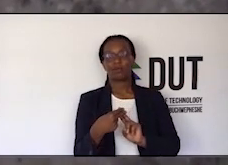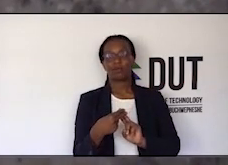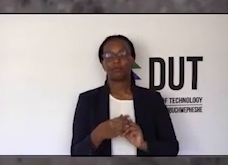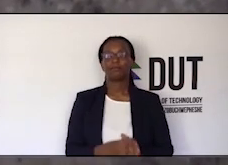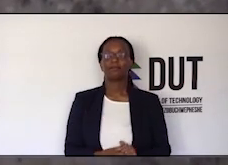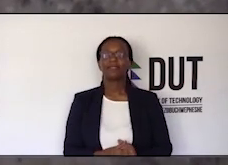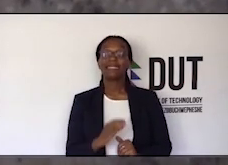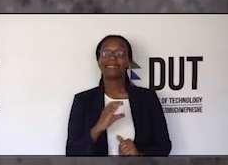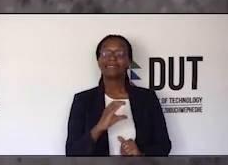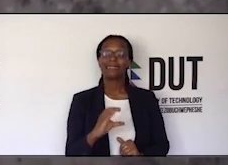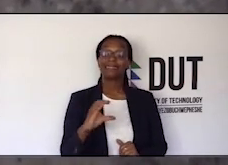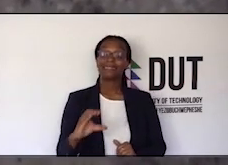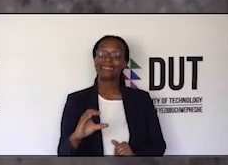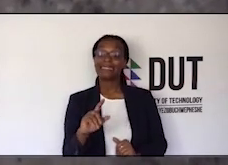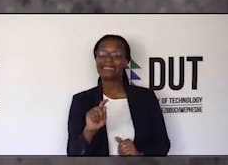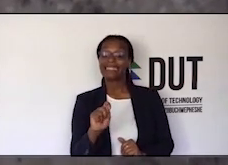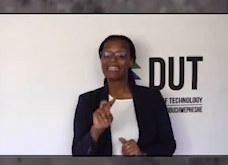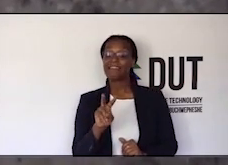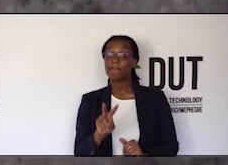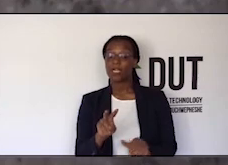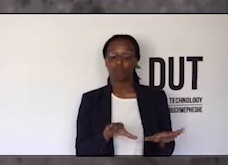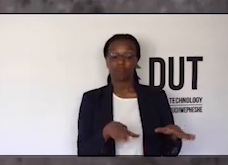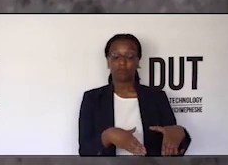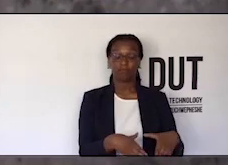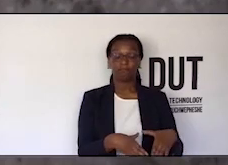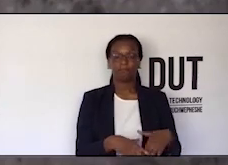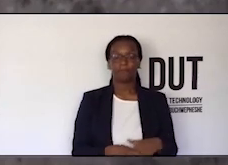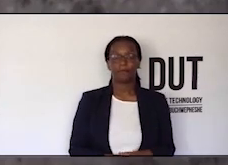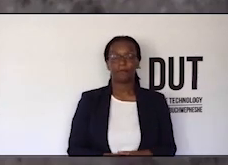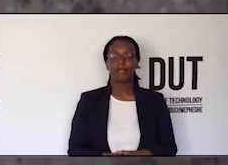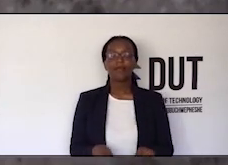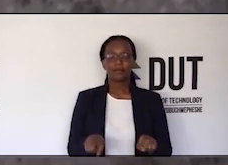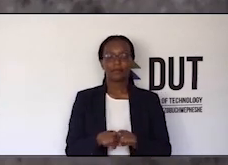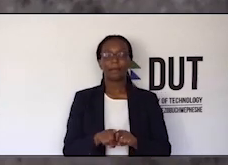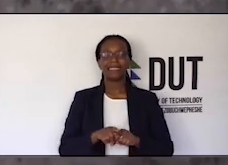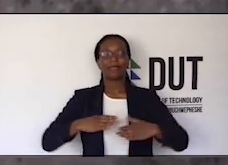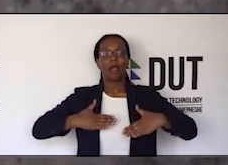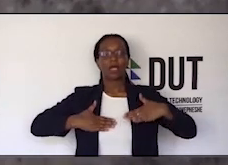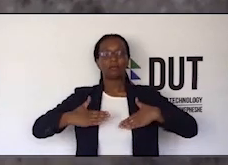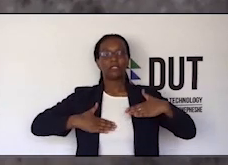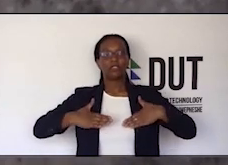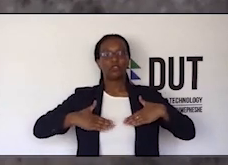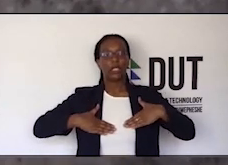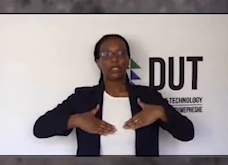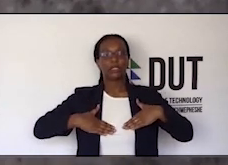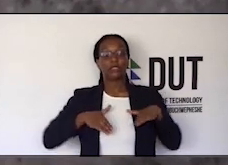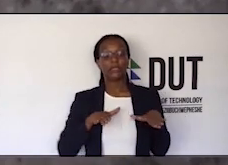the CCTV Division, and the Administration Division.